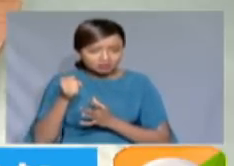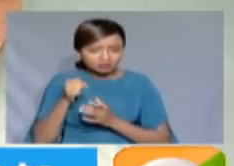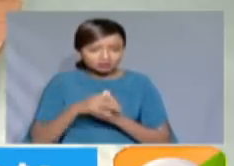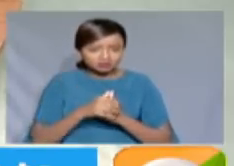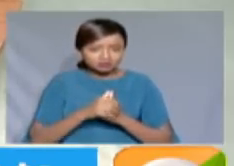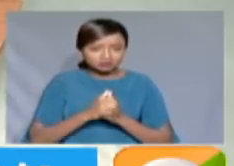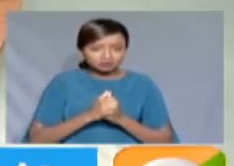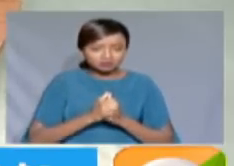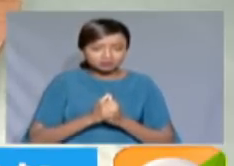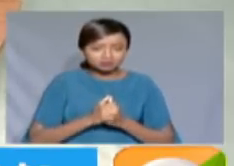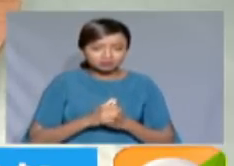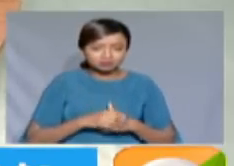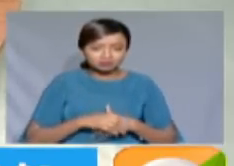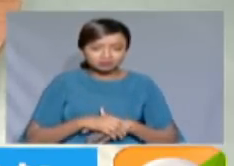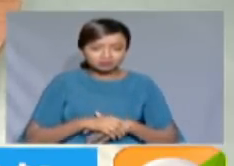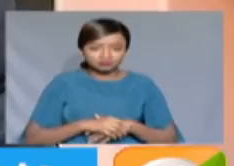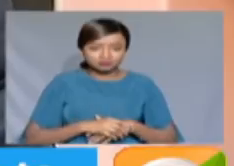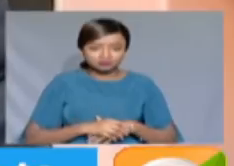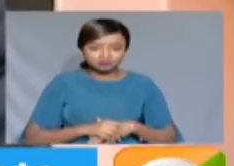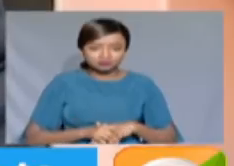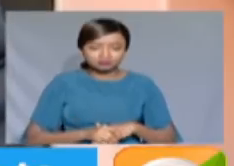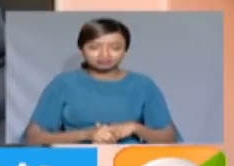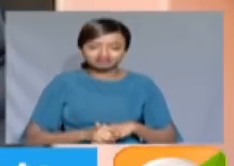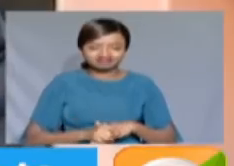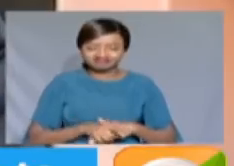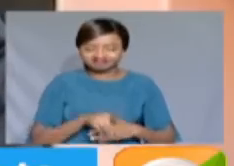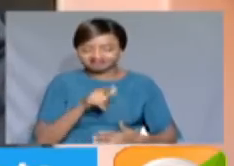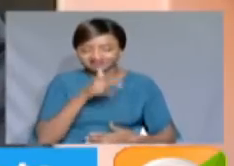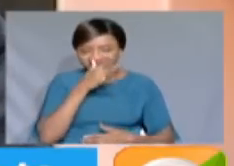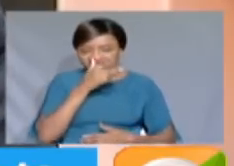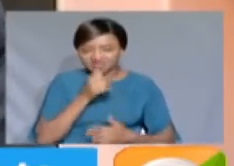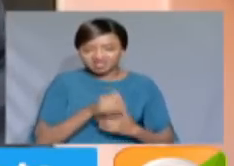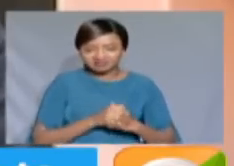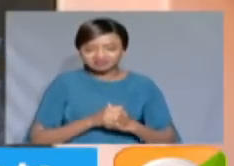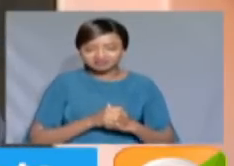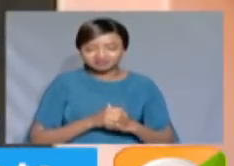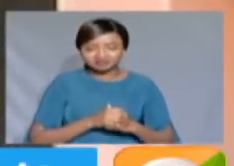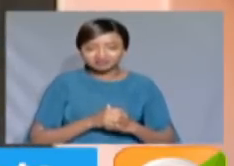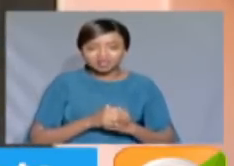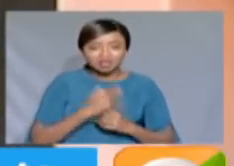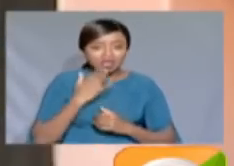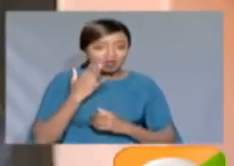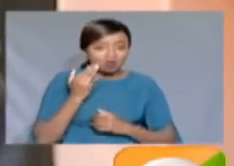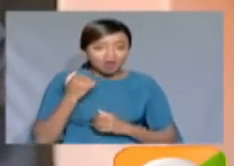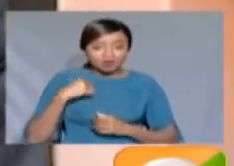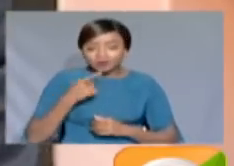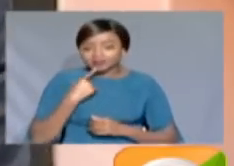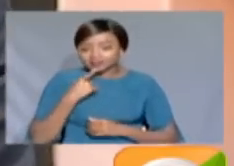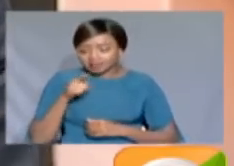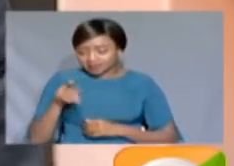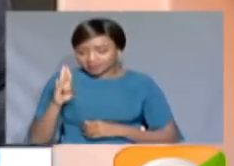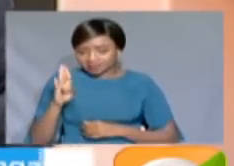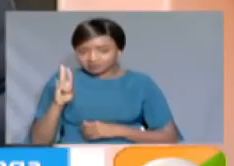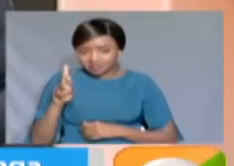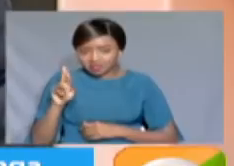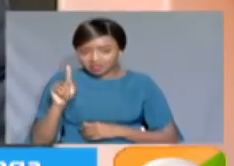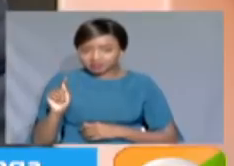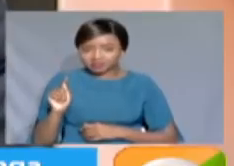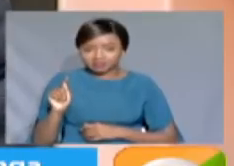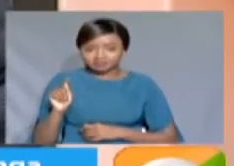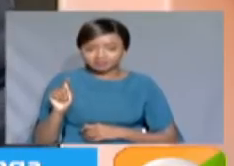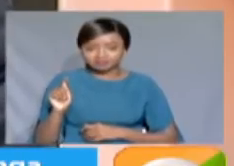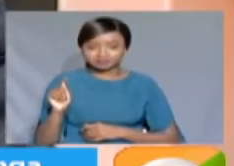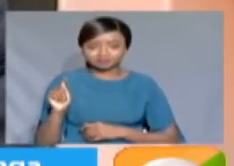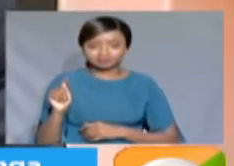decongesting the city? It is not true. Because one, we have mentioned about BRT, which competes with them in terms